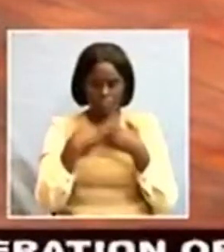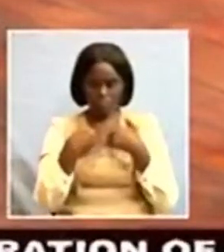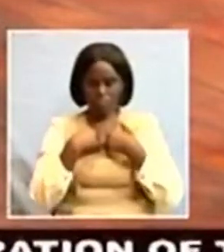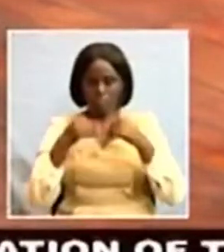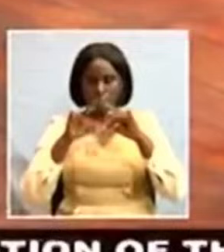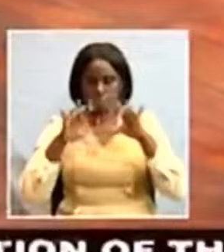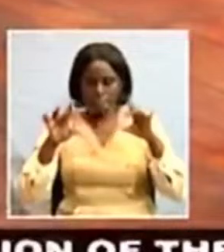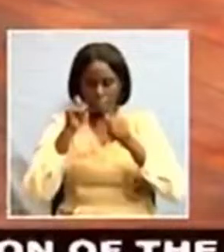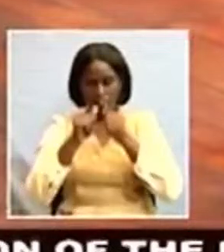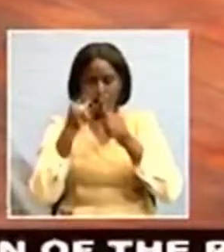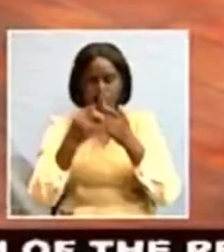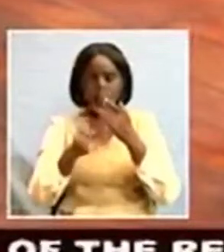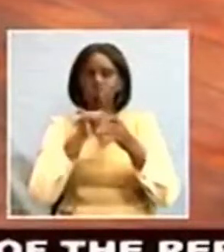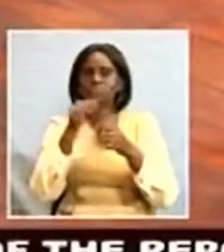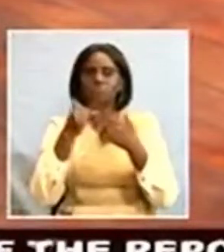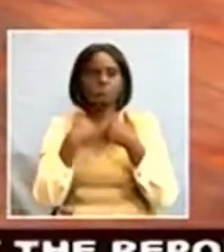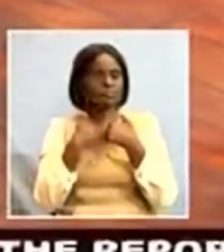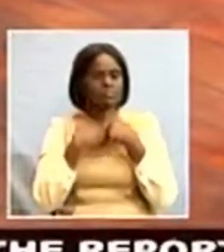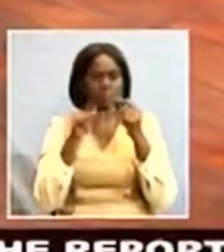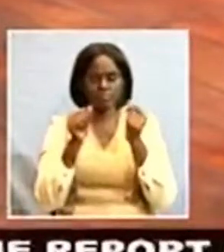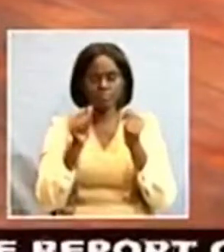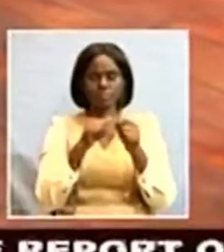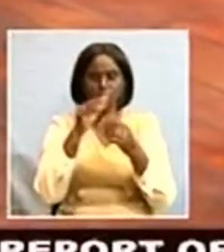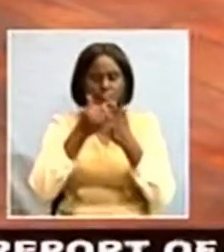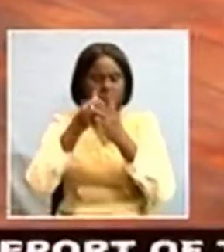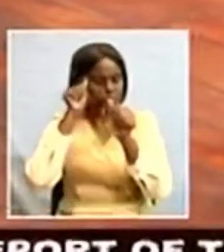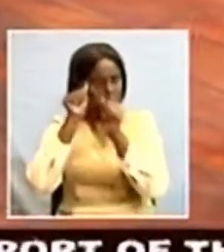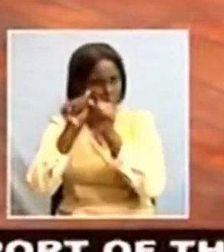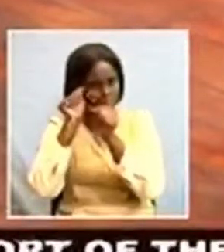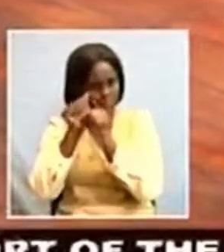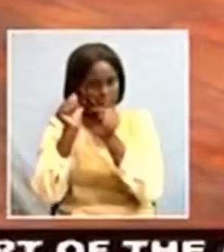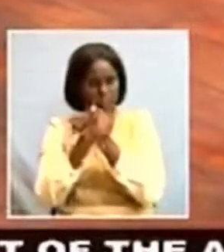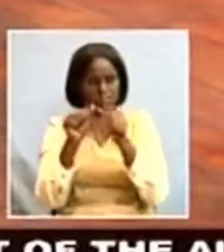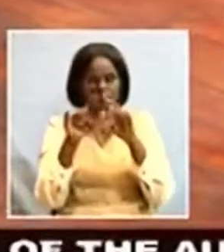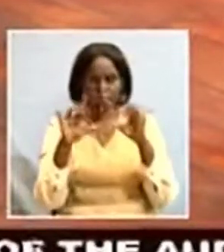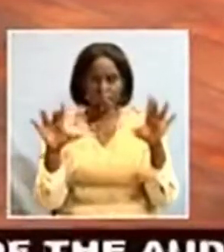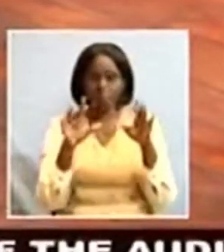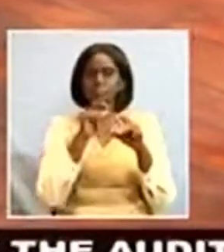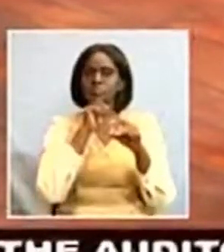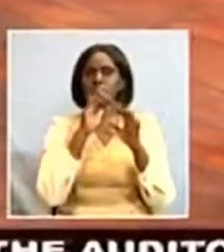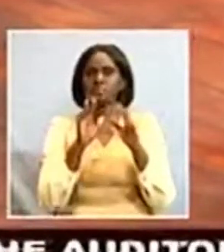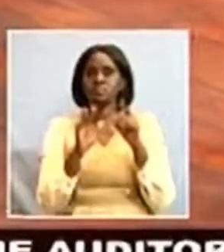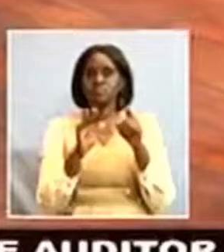was due to inability to reach consensus with traditional landowners.